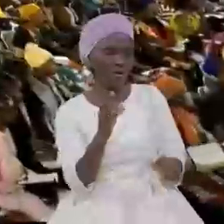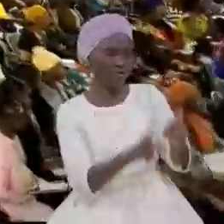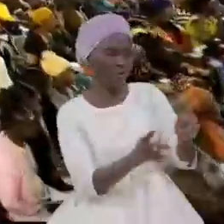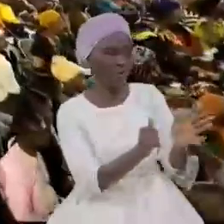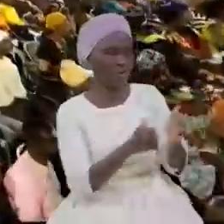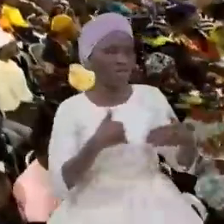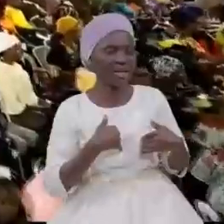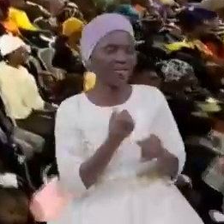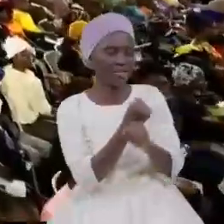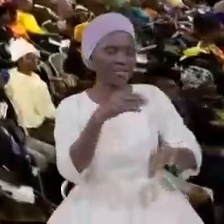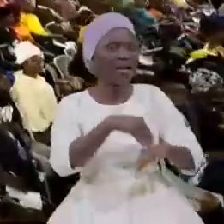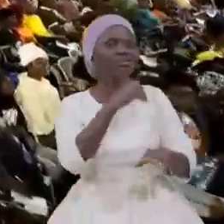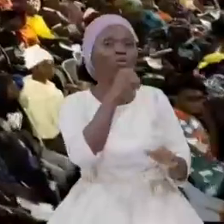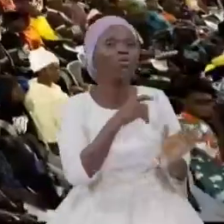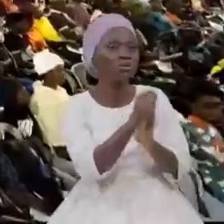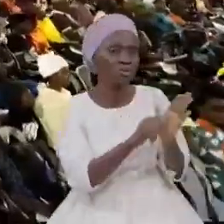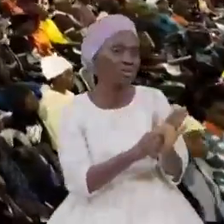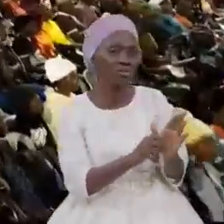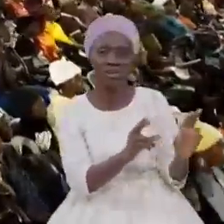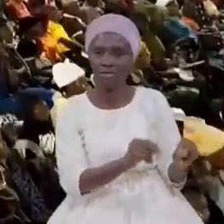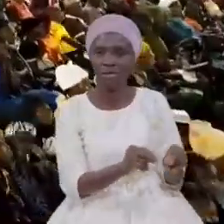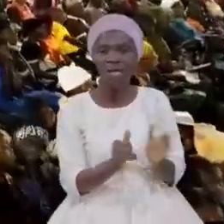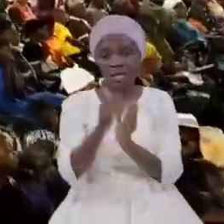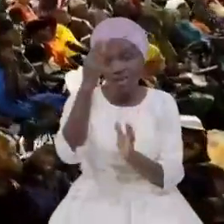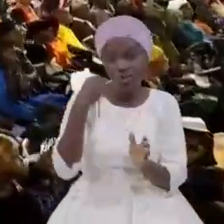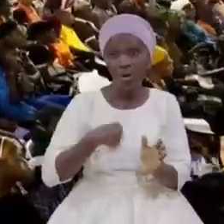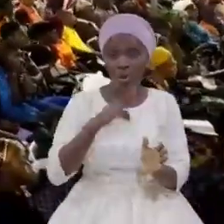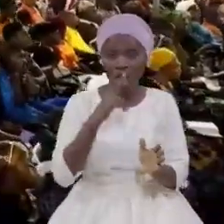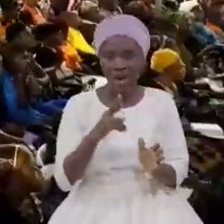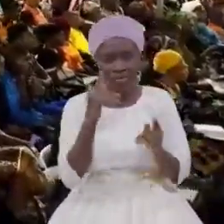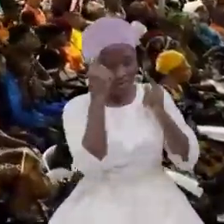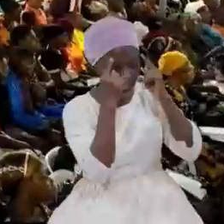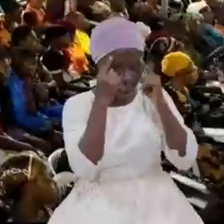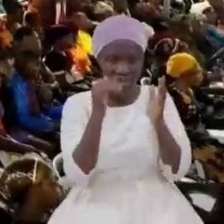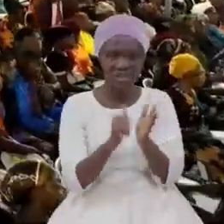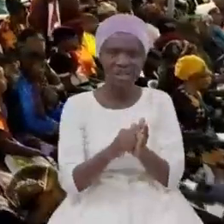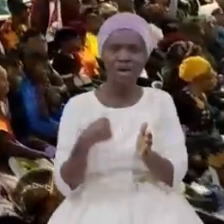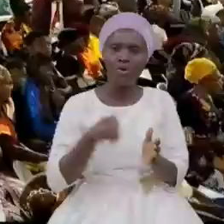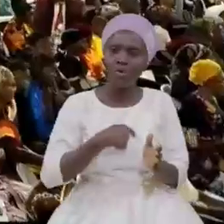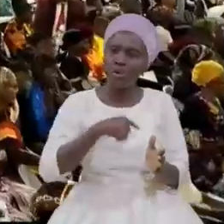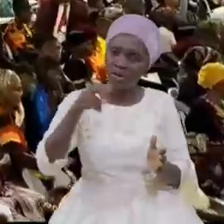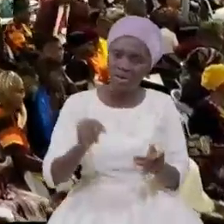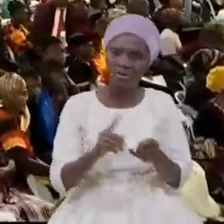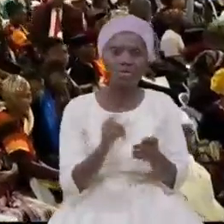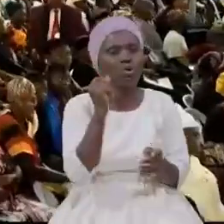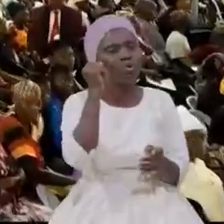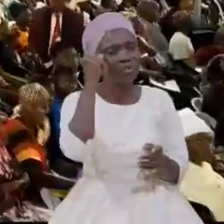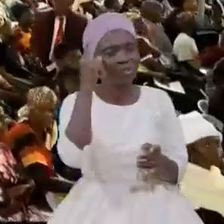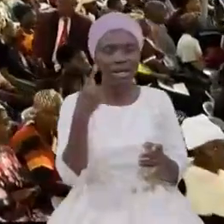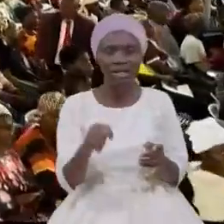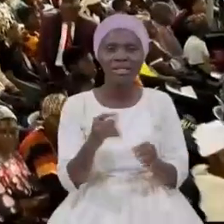we're concerned that we really understand the salvation,